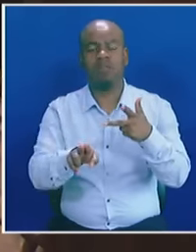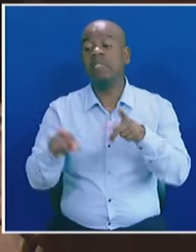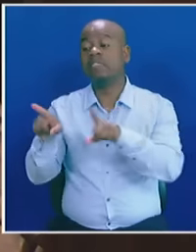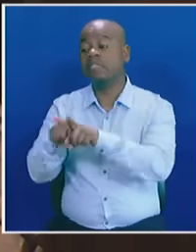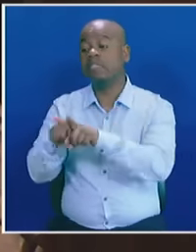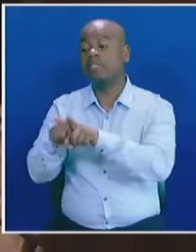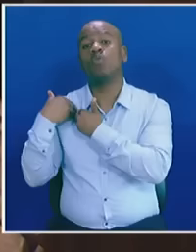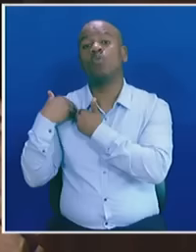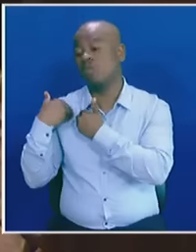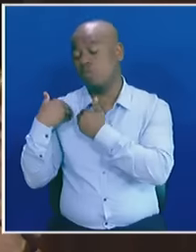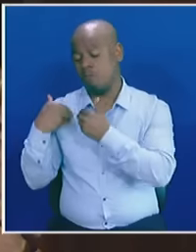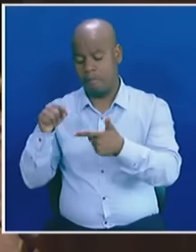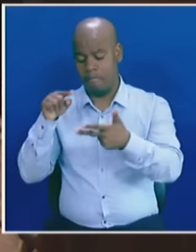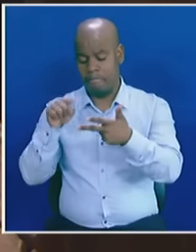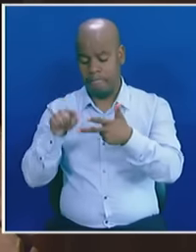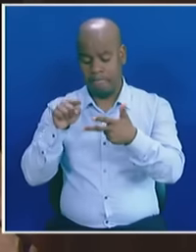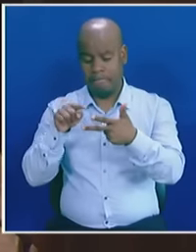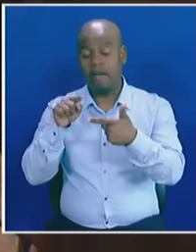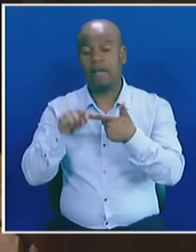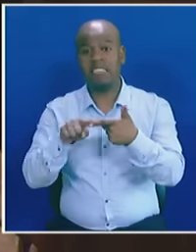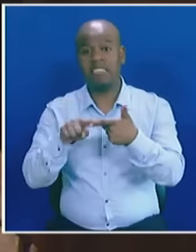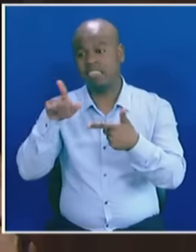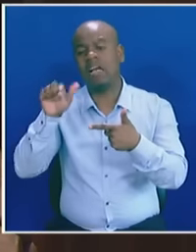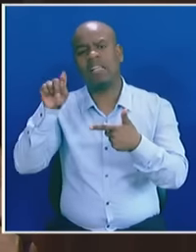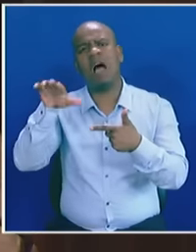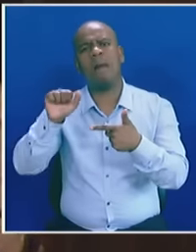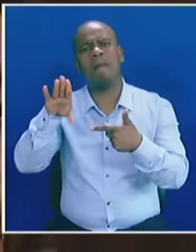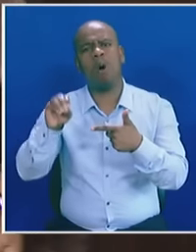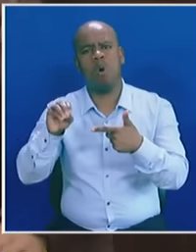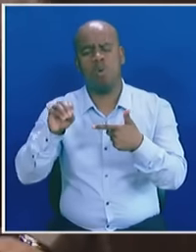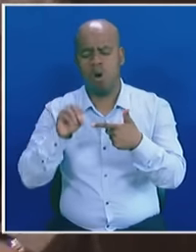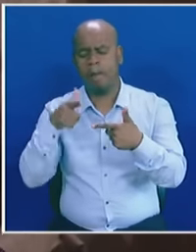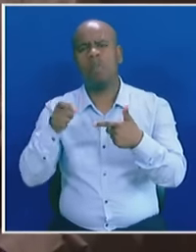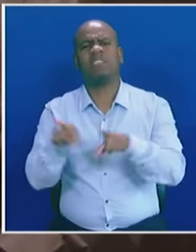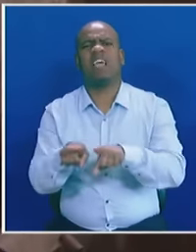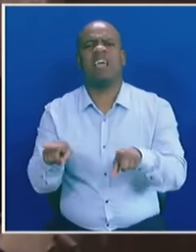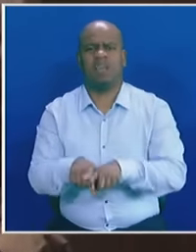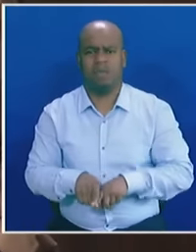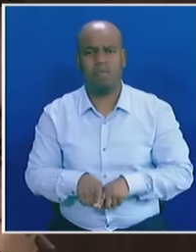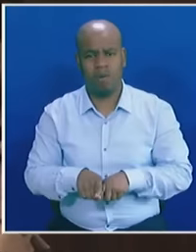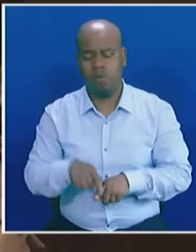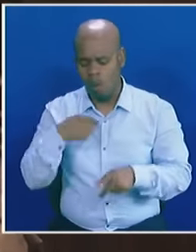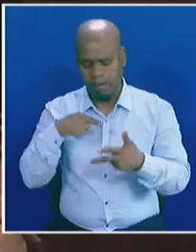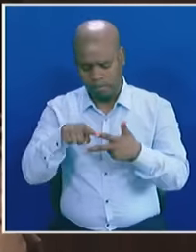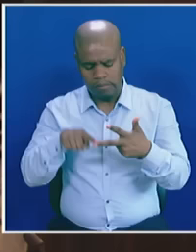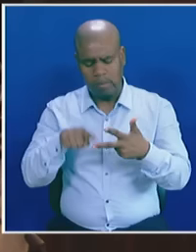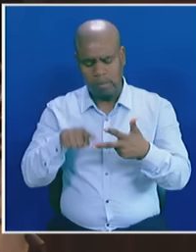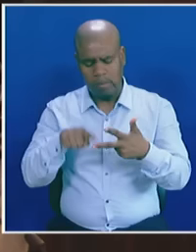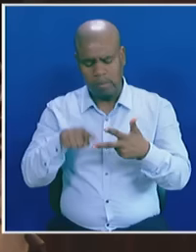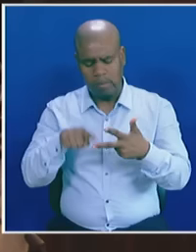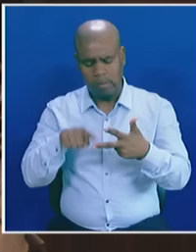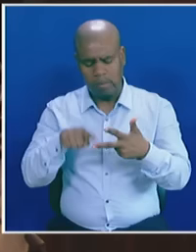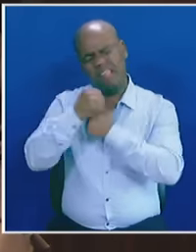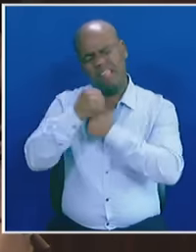Tambo had for Comrade Chris. The second thing I want to do, honorable members, Chairperson,